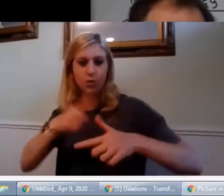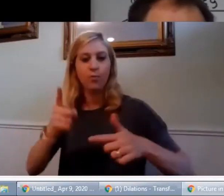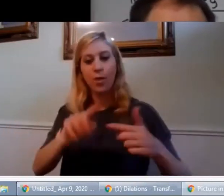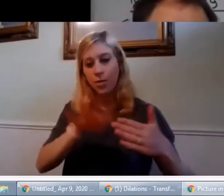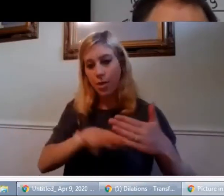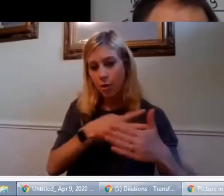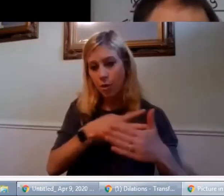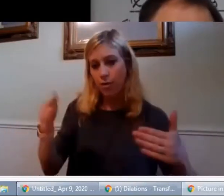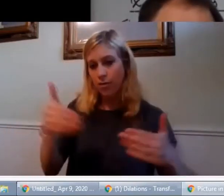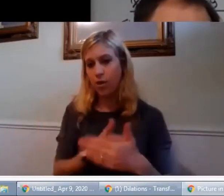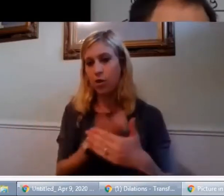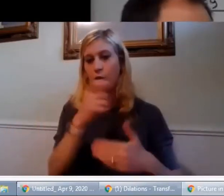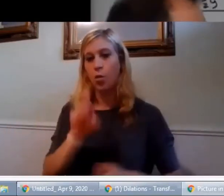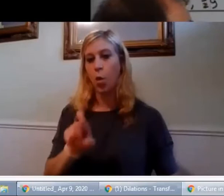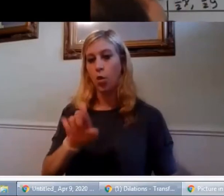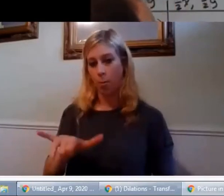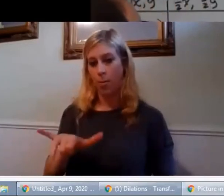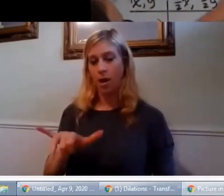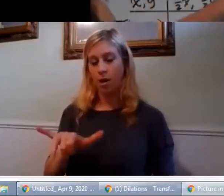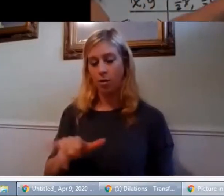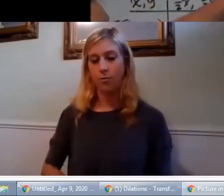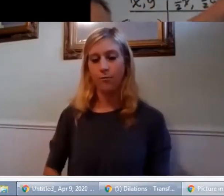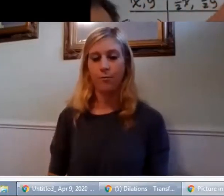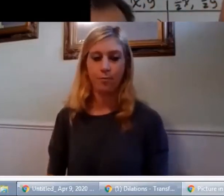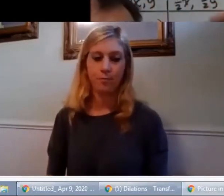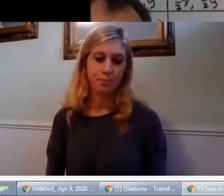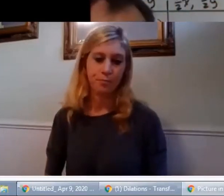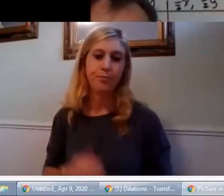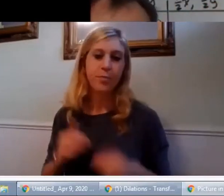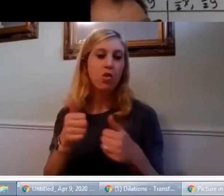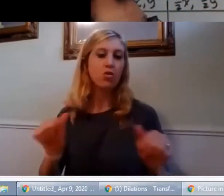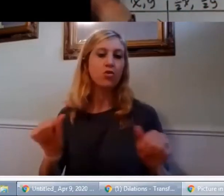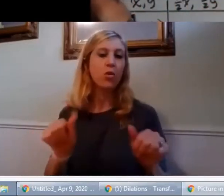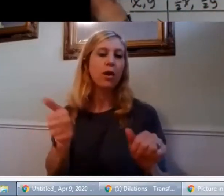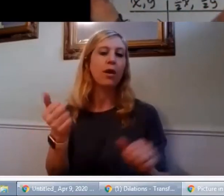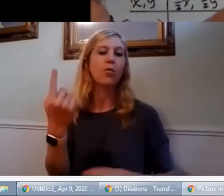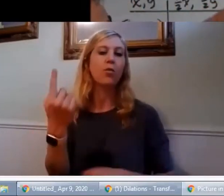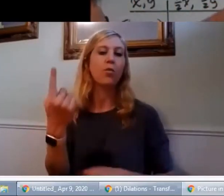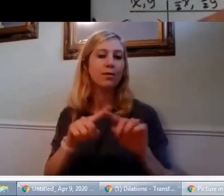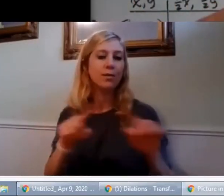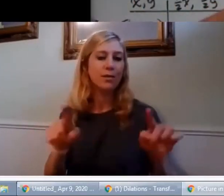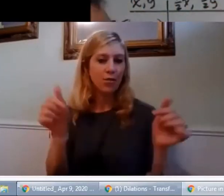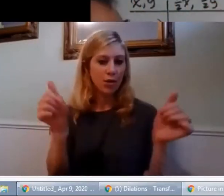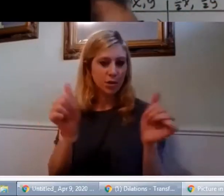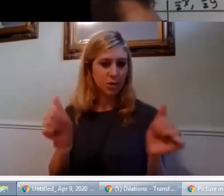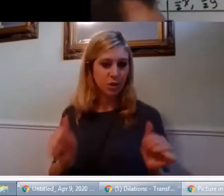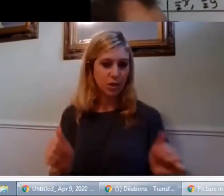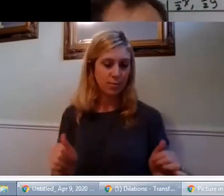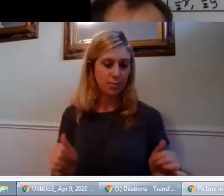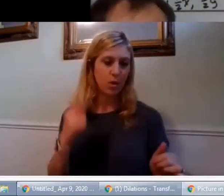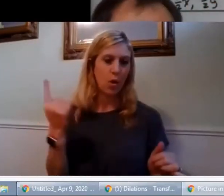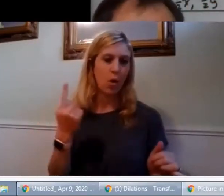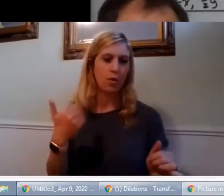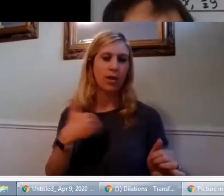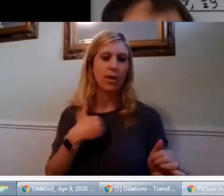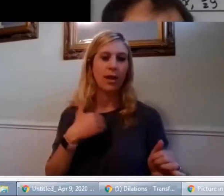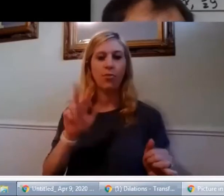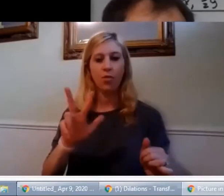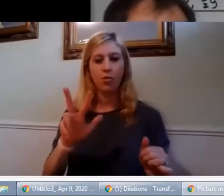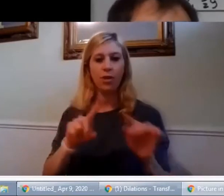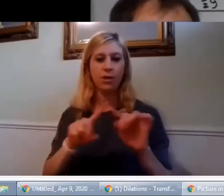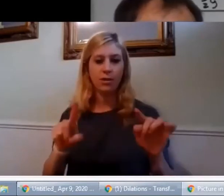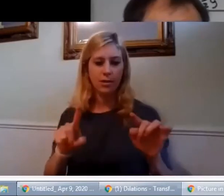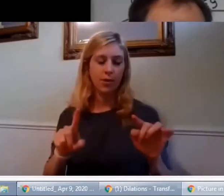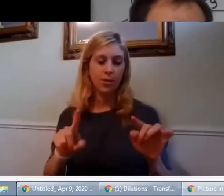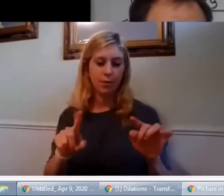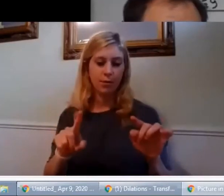Let's try another one. Okay, different shape now. We've only got 3 vertices to work with, and we're going to graph that. So here's our pre-image. It's already